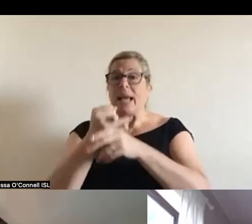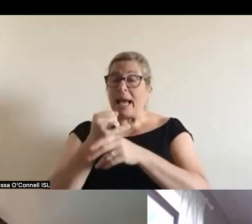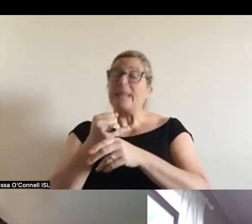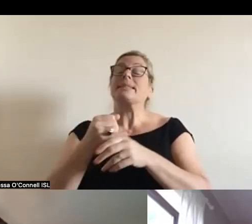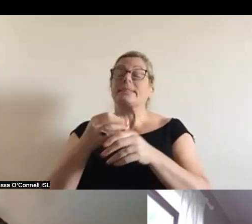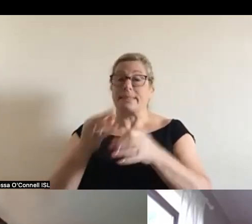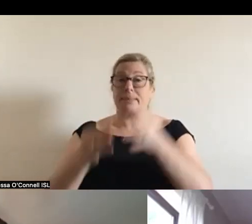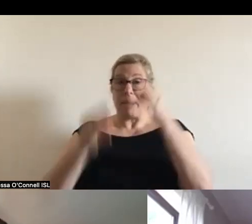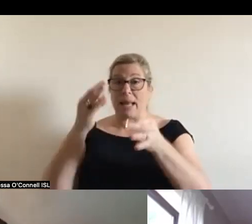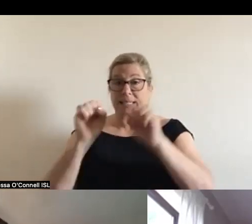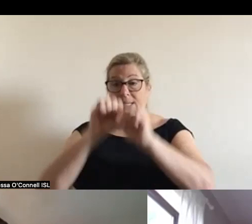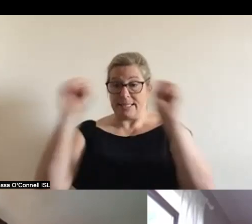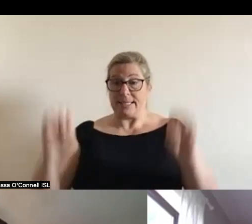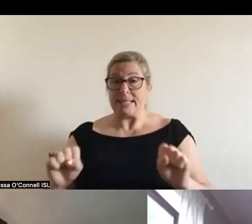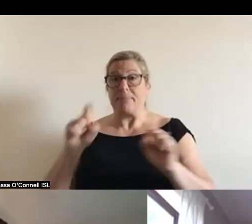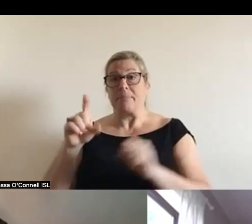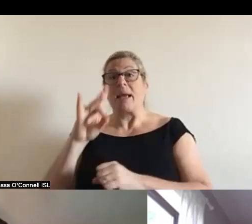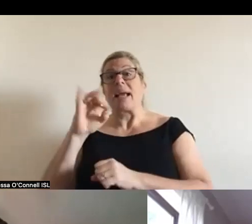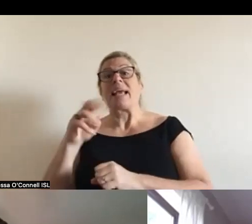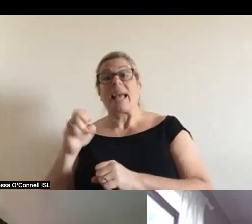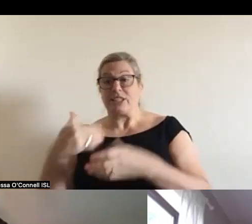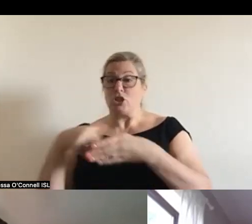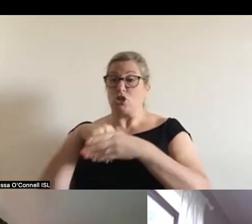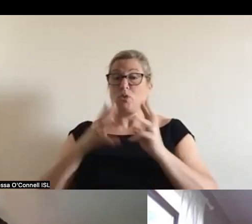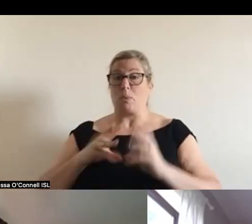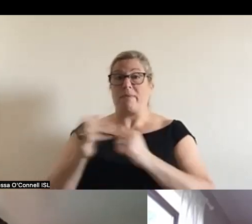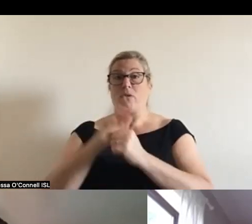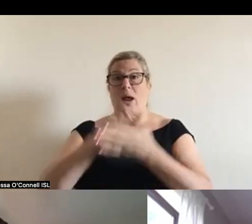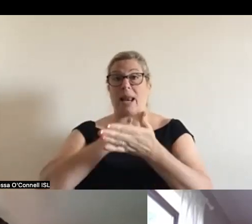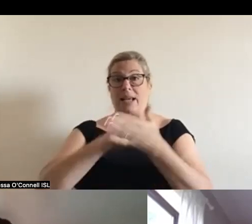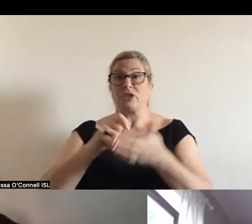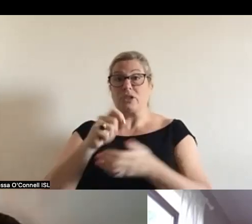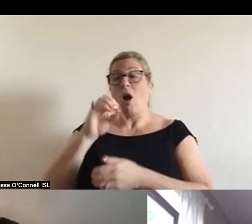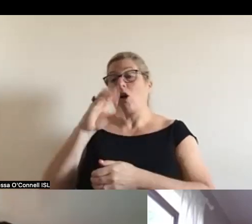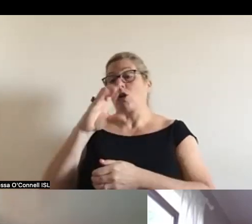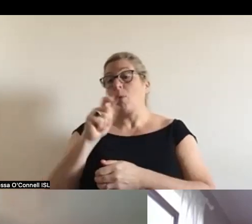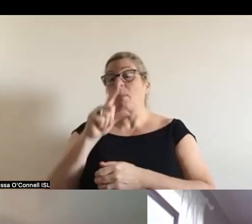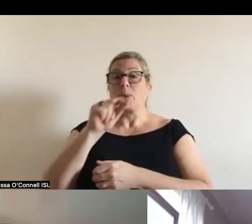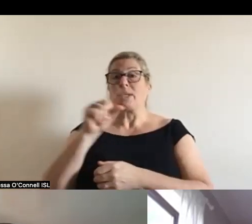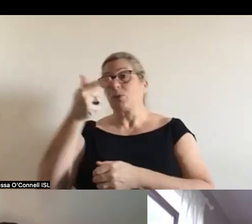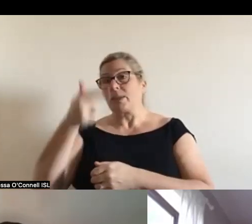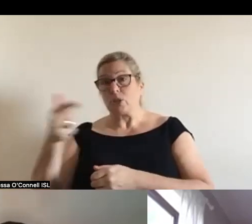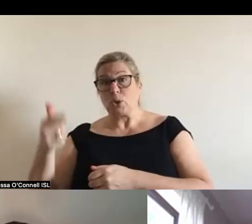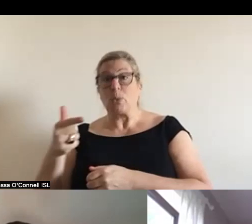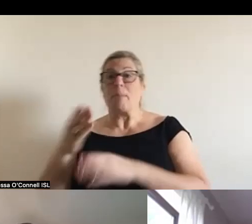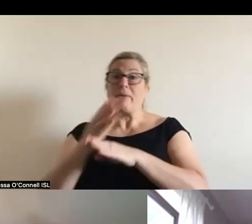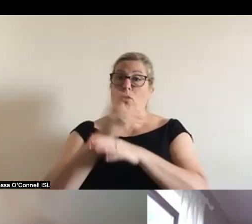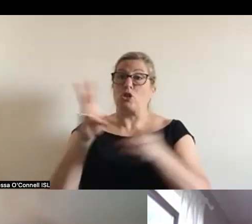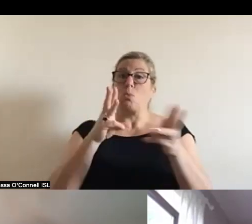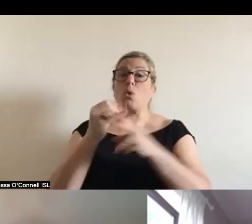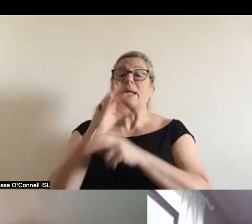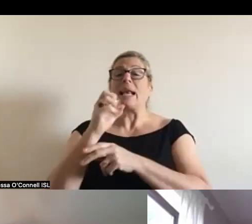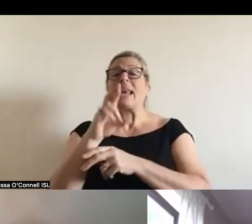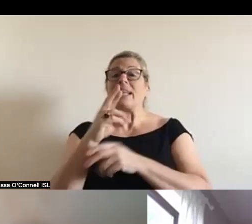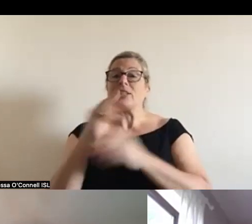political system. And Katie joined Women for Election in October 2022. And before that, she worked in Munster House in a political